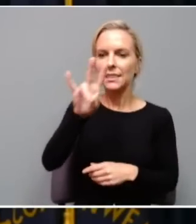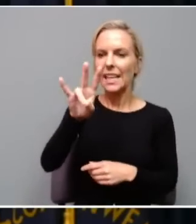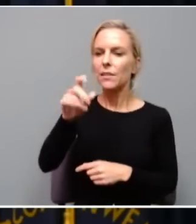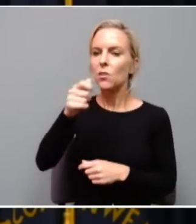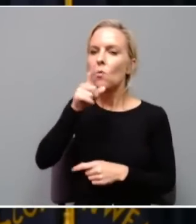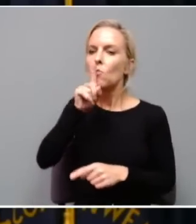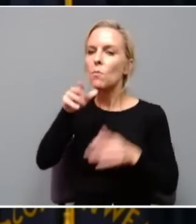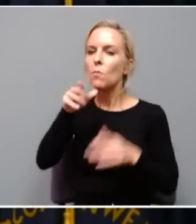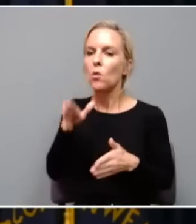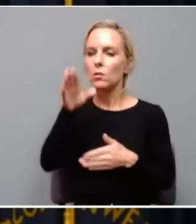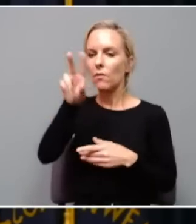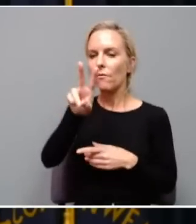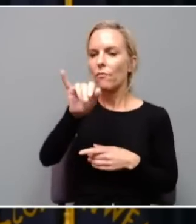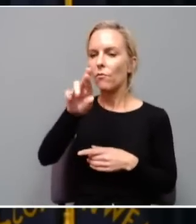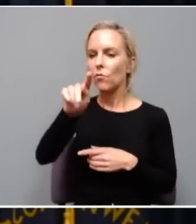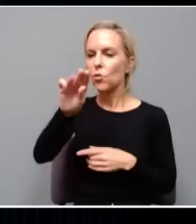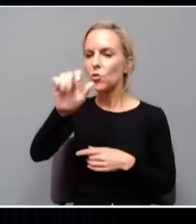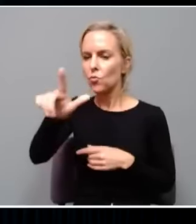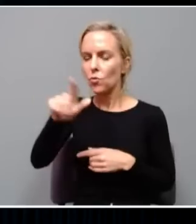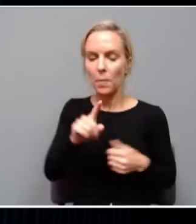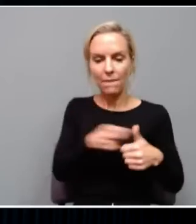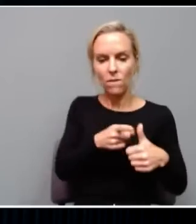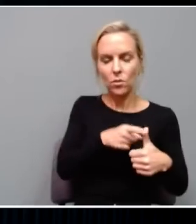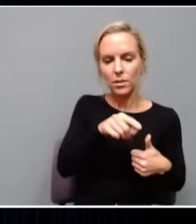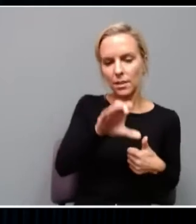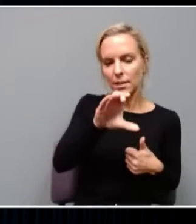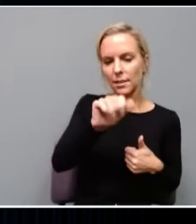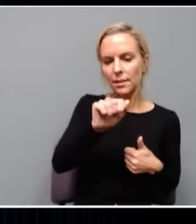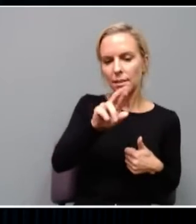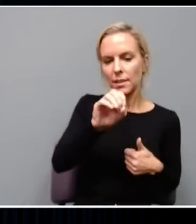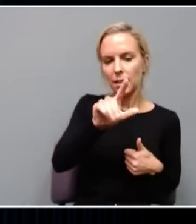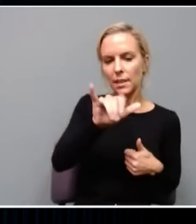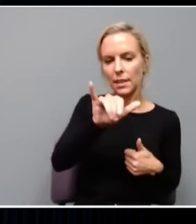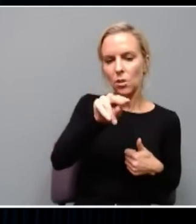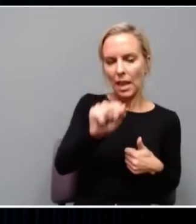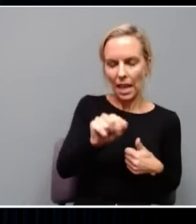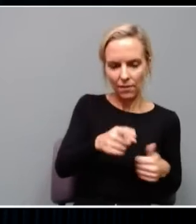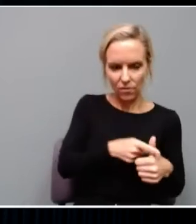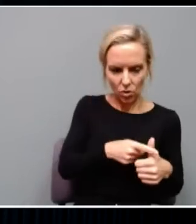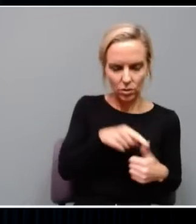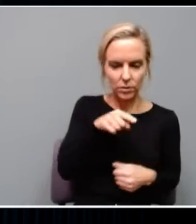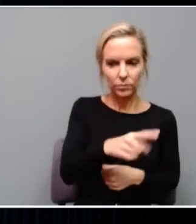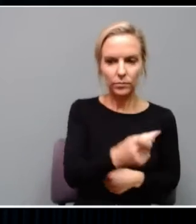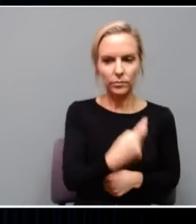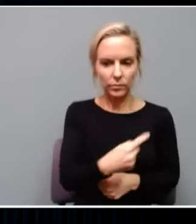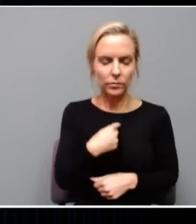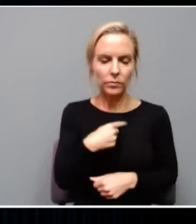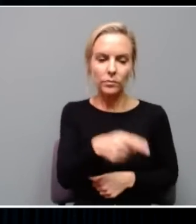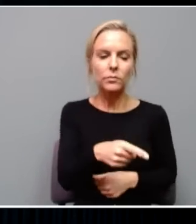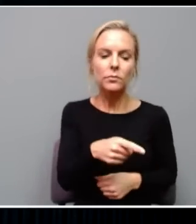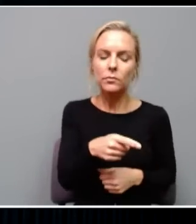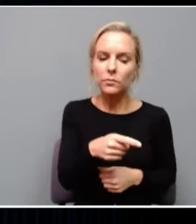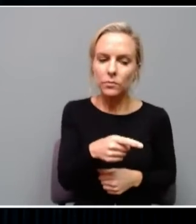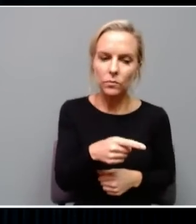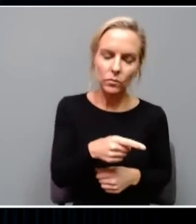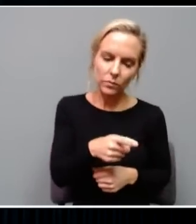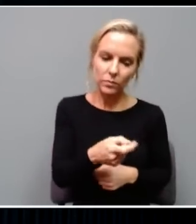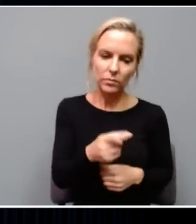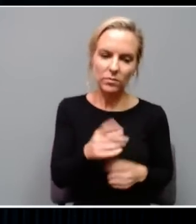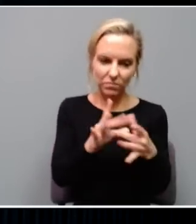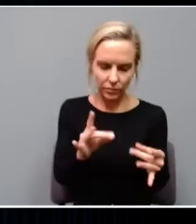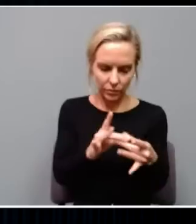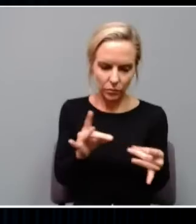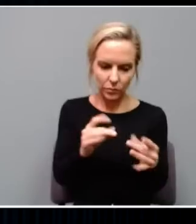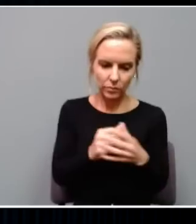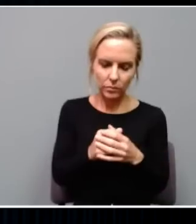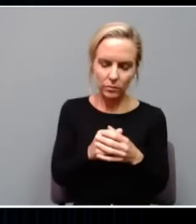Carolina. You went over the way everything is looking currently, and you say it appears we